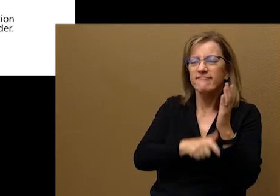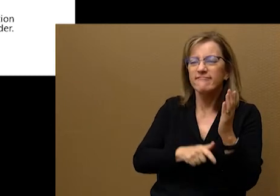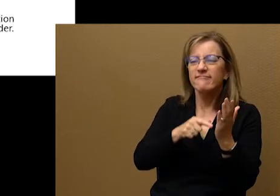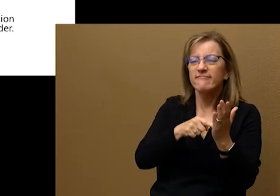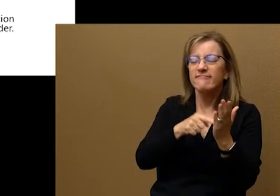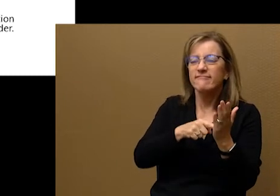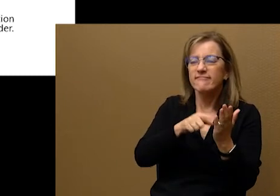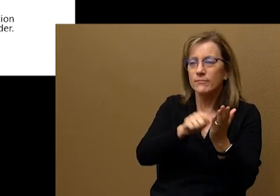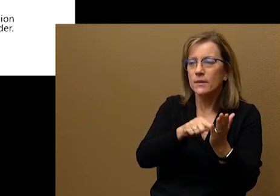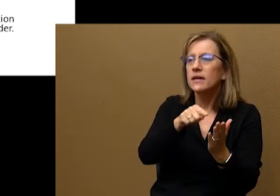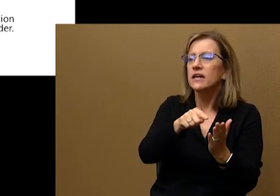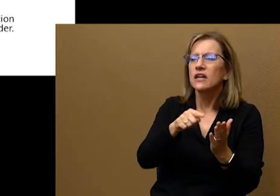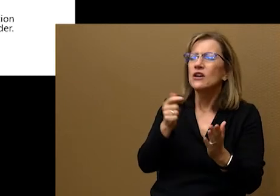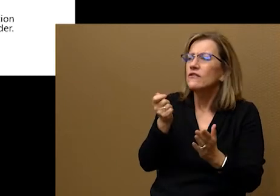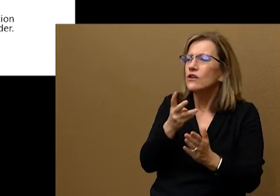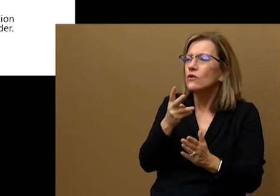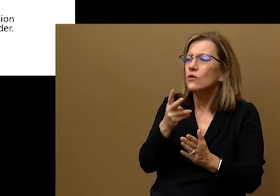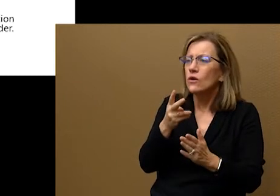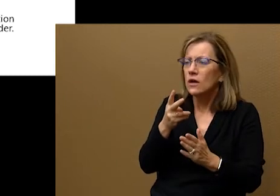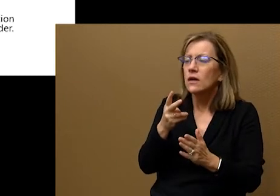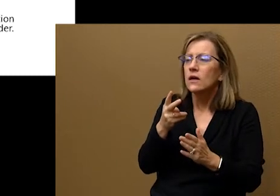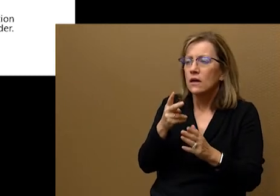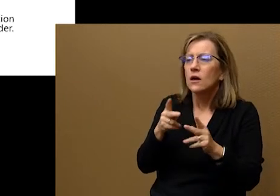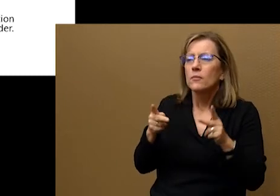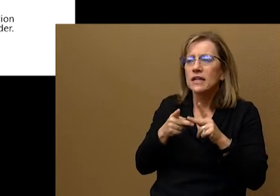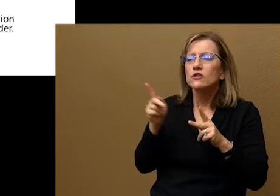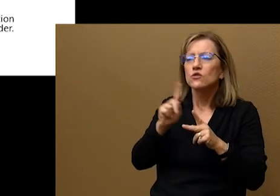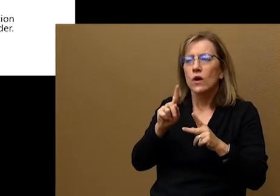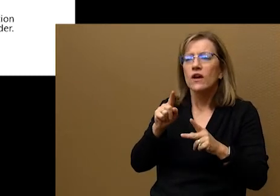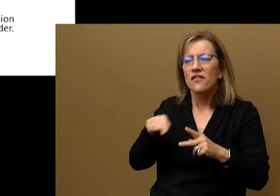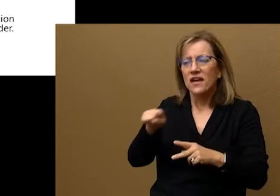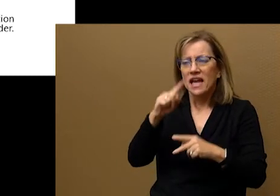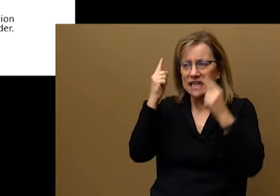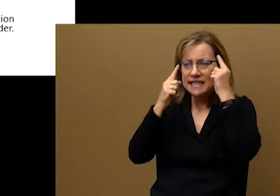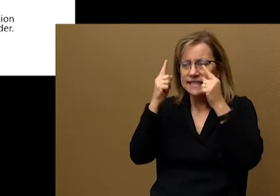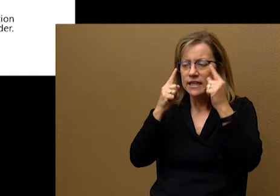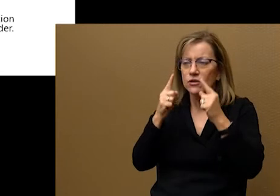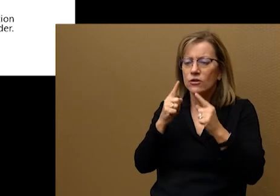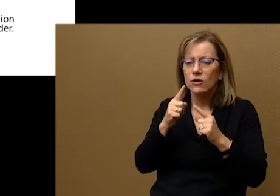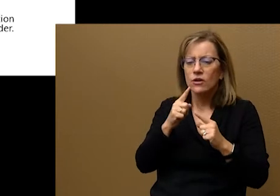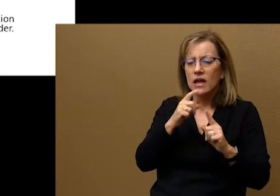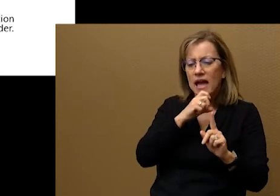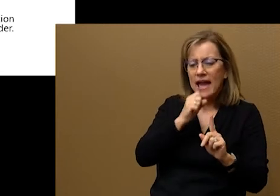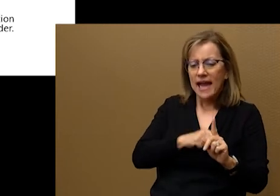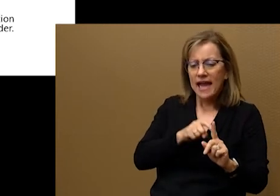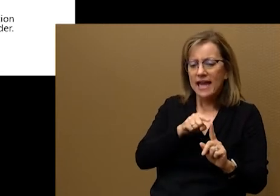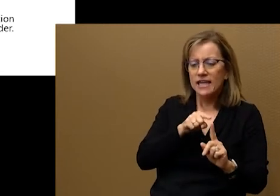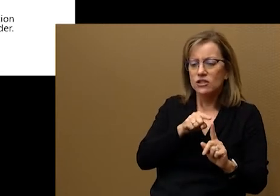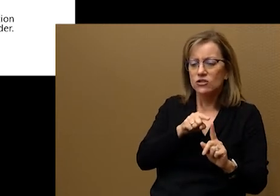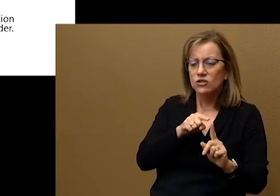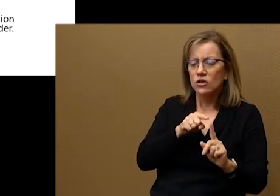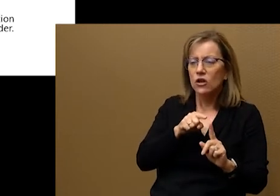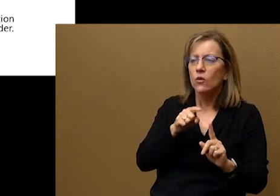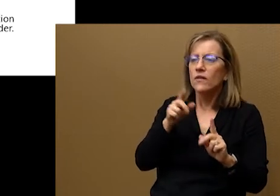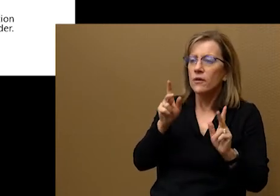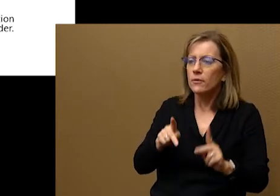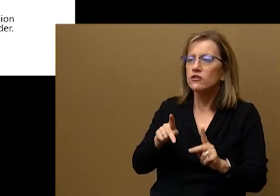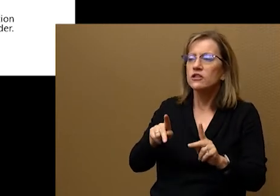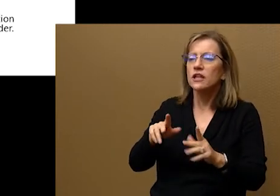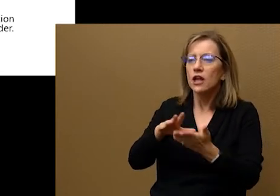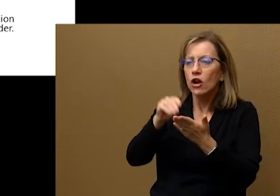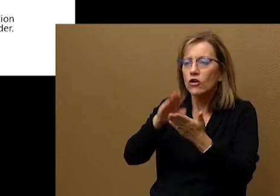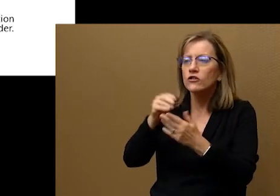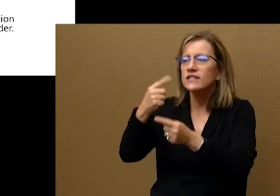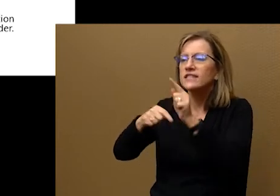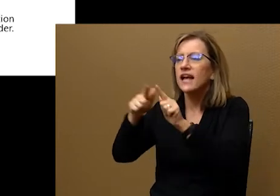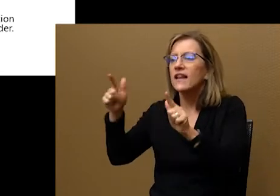really interesting. It was it was one of the very few places where they actually took into consideration the age of acquisition of sign